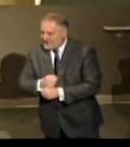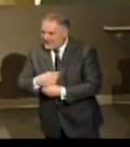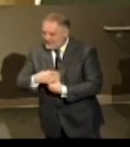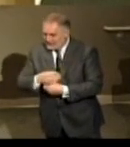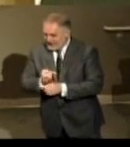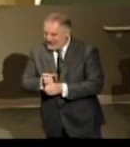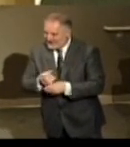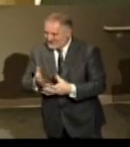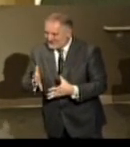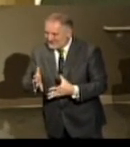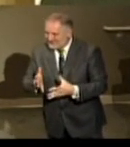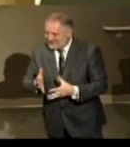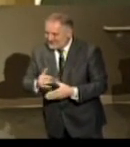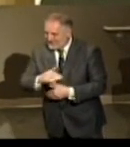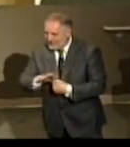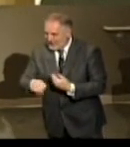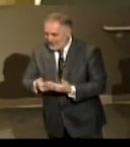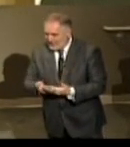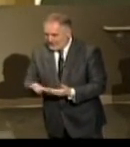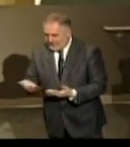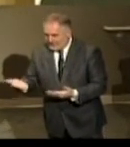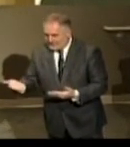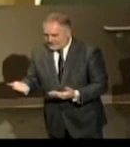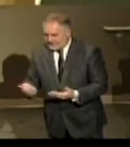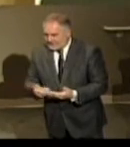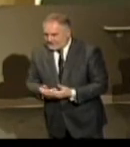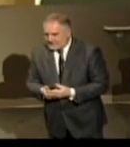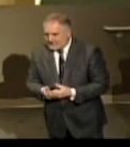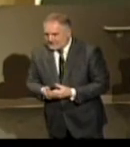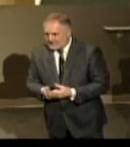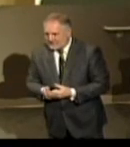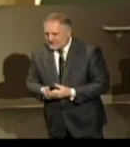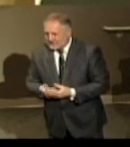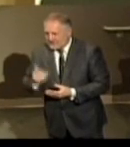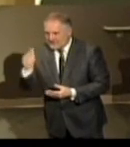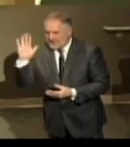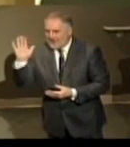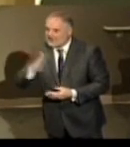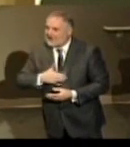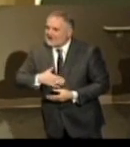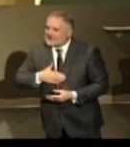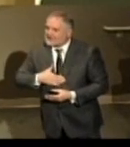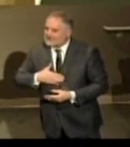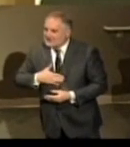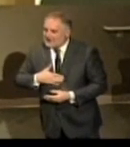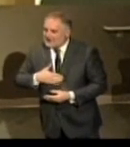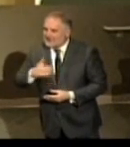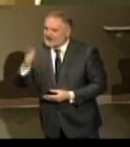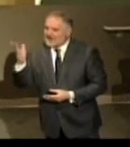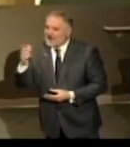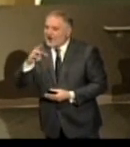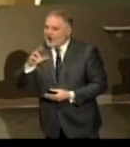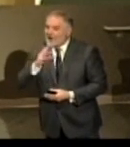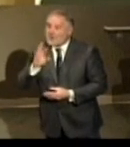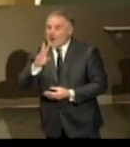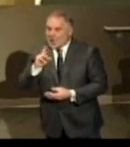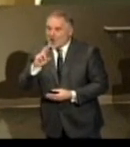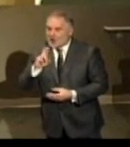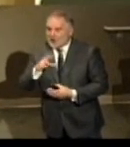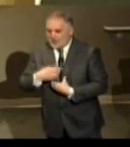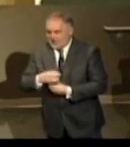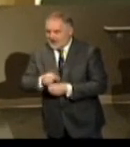created all things. And for thy pleasure they are and